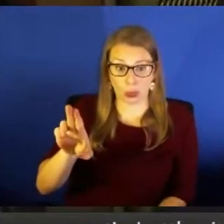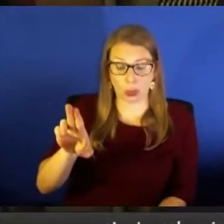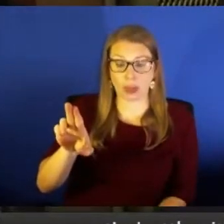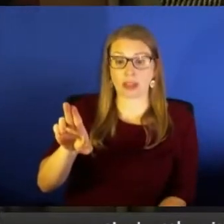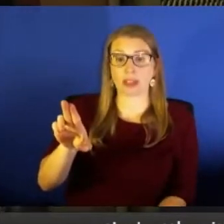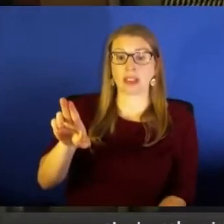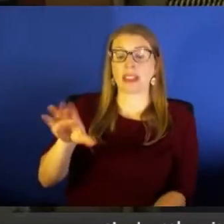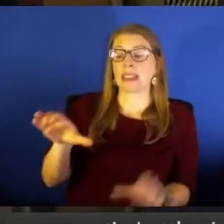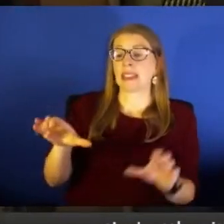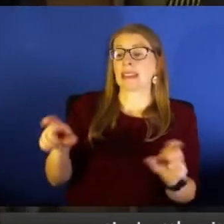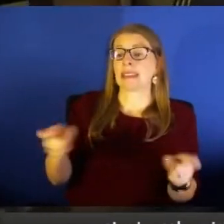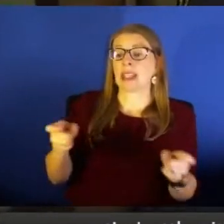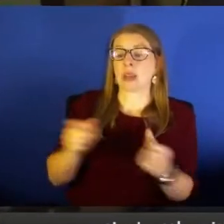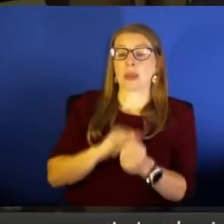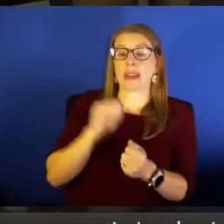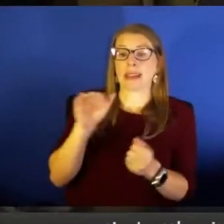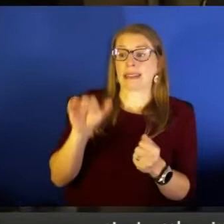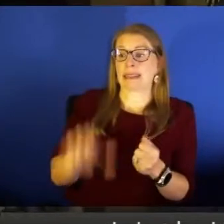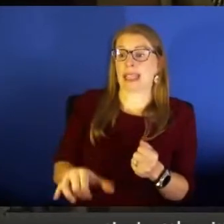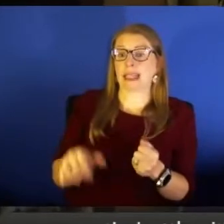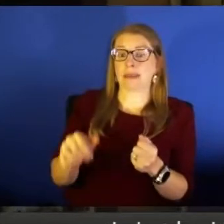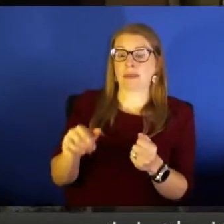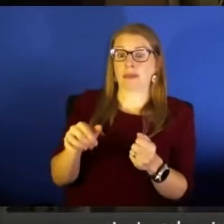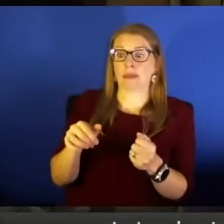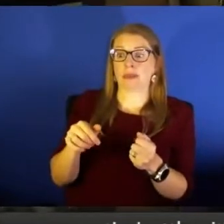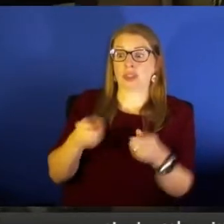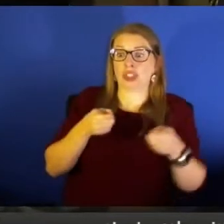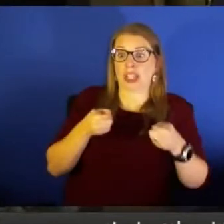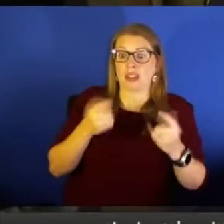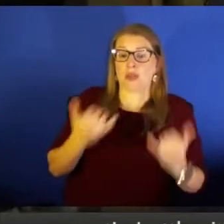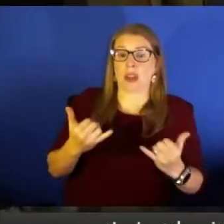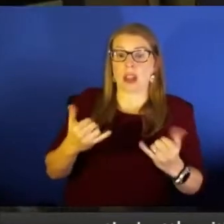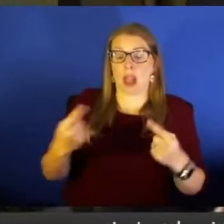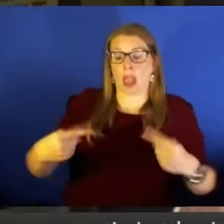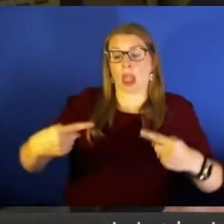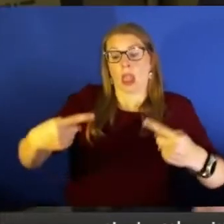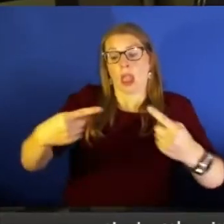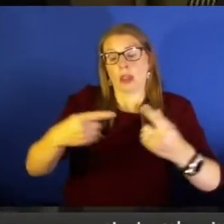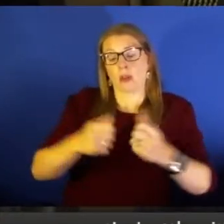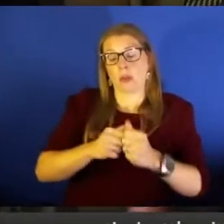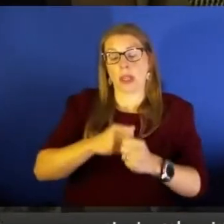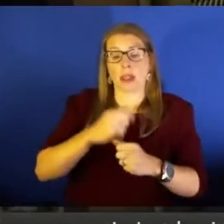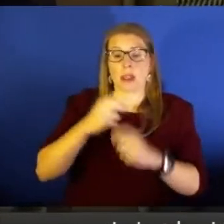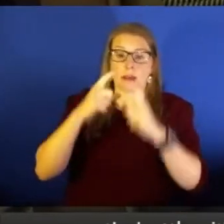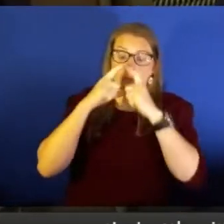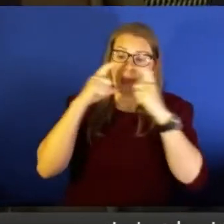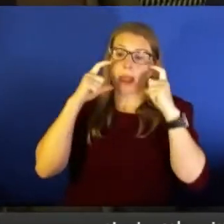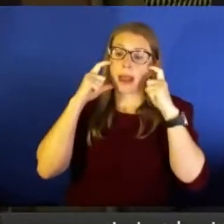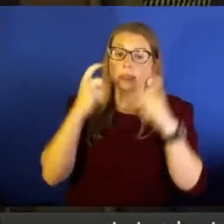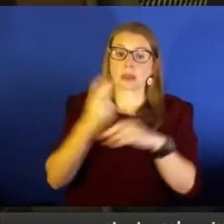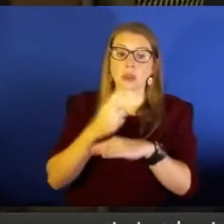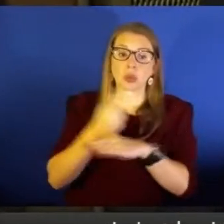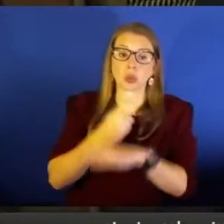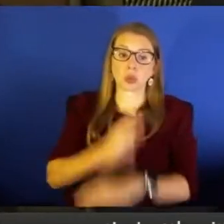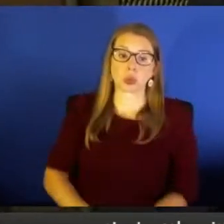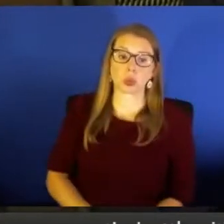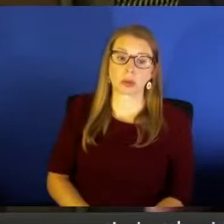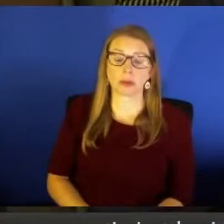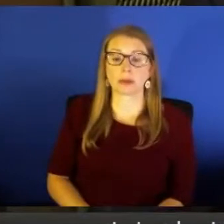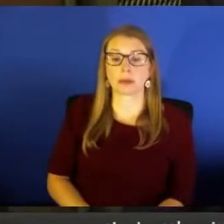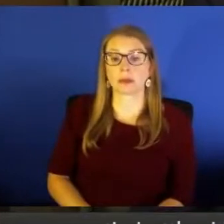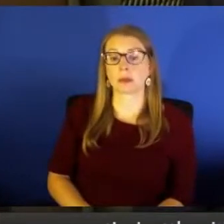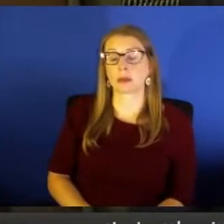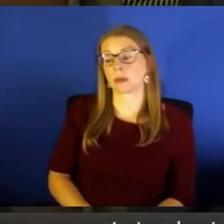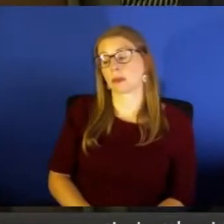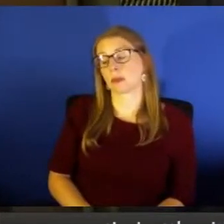of challenges as we do now. The arguments around the use of masks, should we have restrictions?